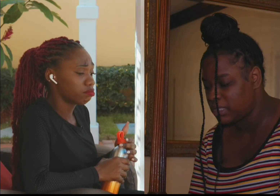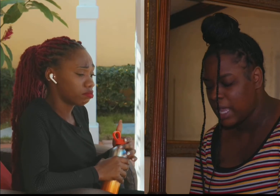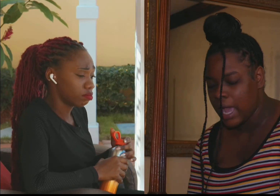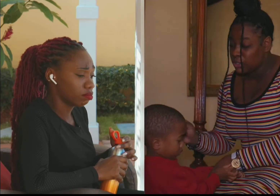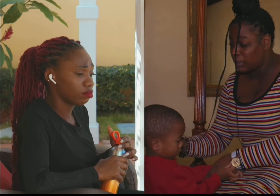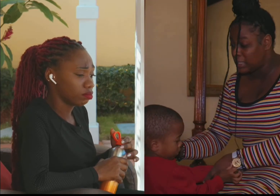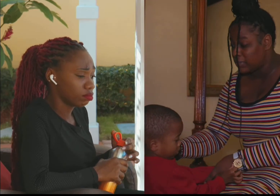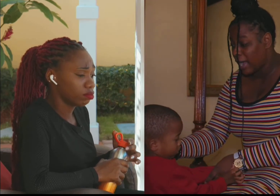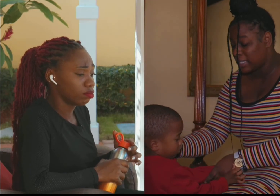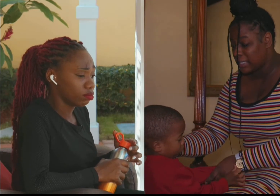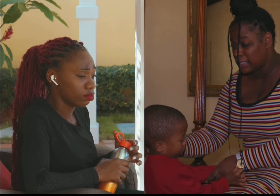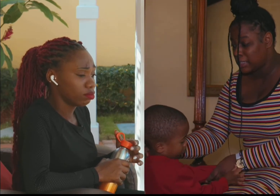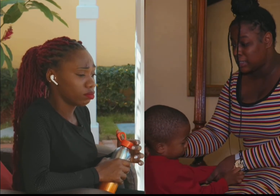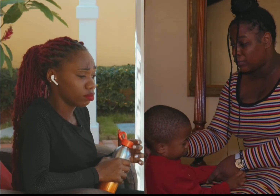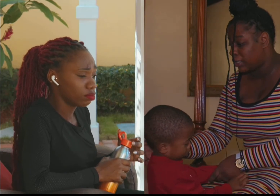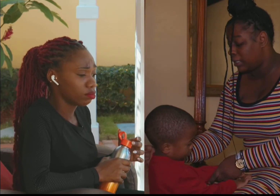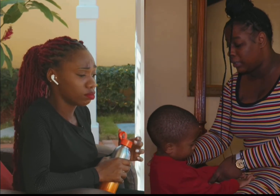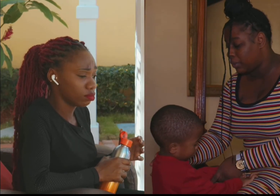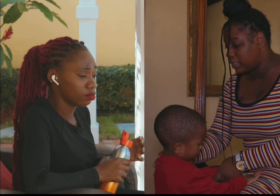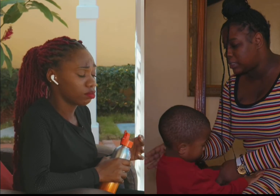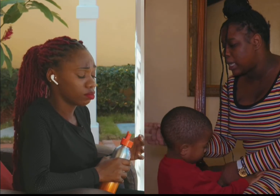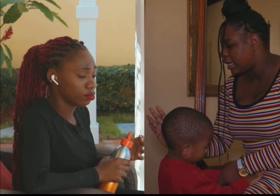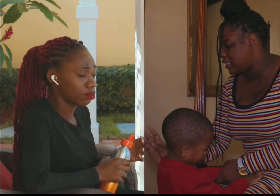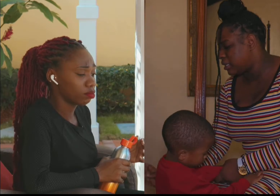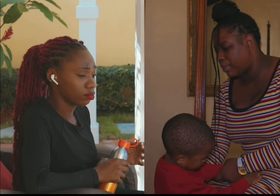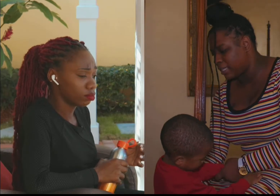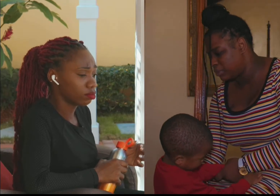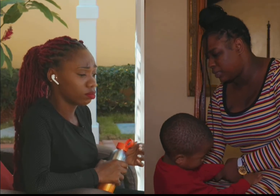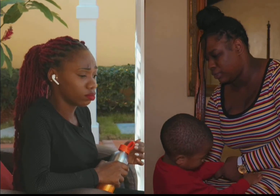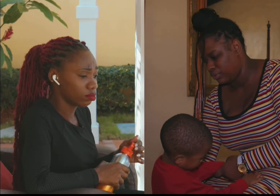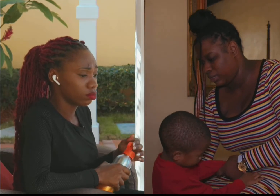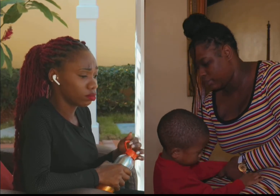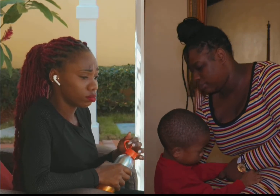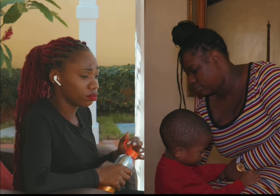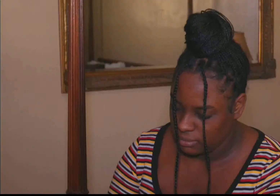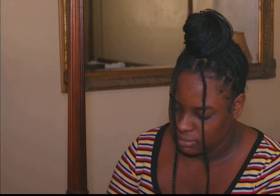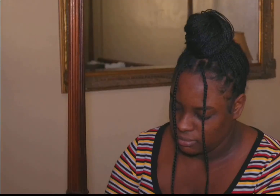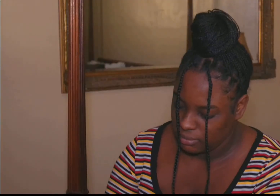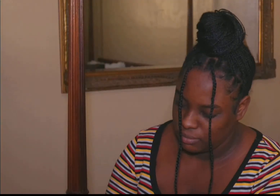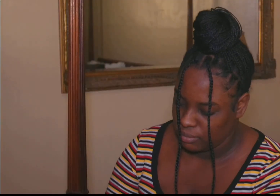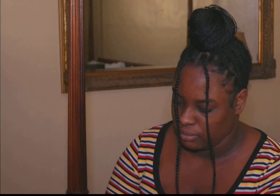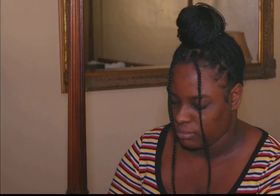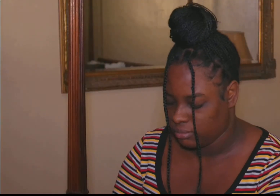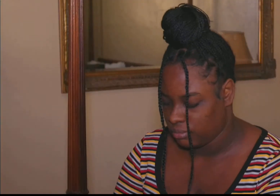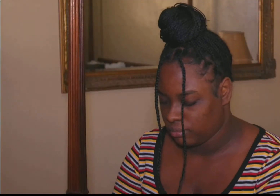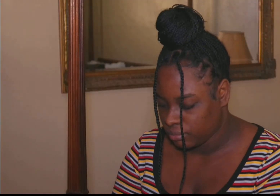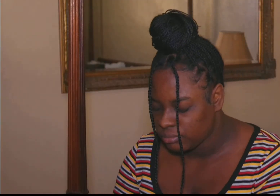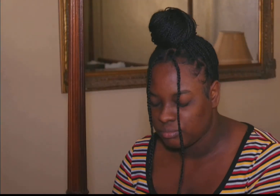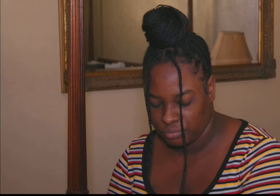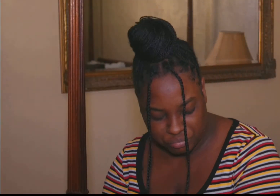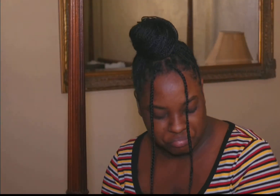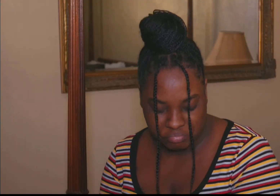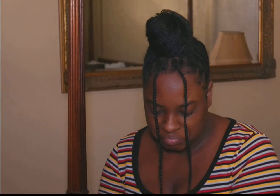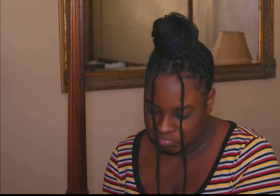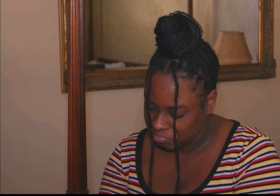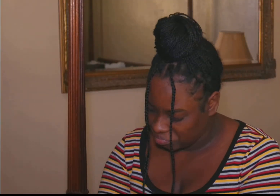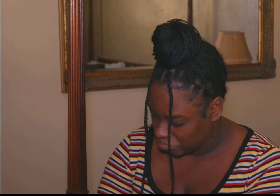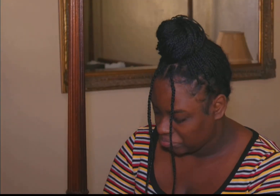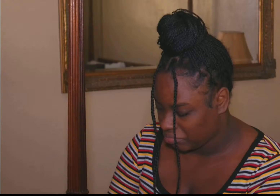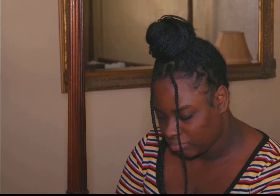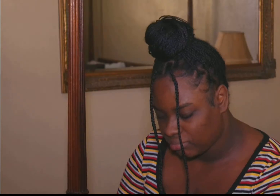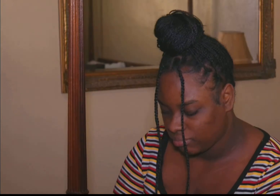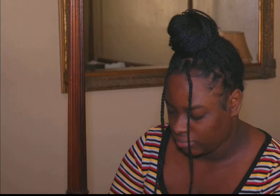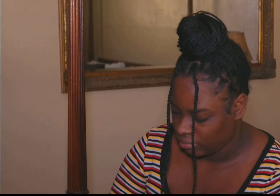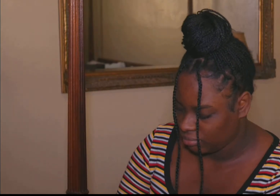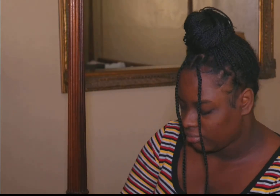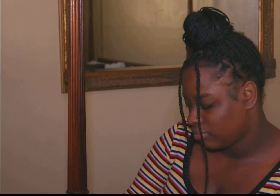and mumps? So these vaccinations for the little ones is the best we could do for them. I'm gonna make that appointment for him because I need him to get up to